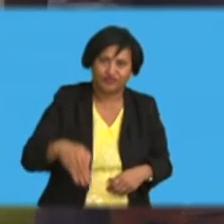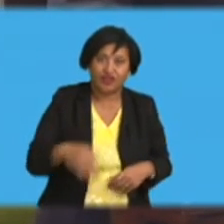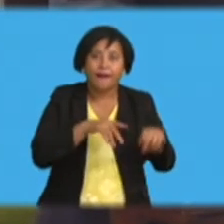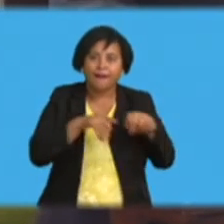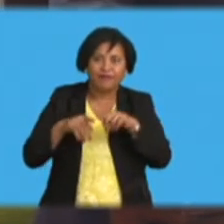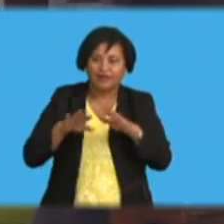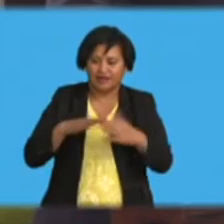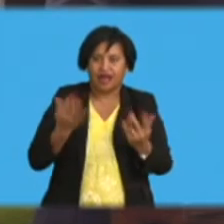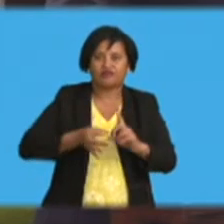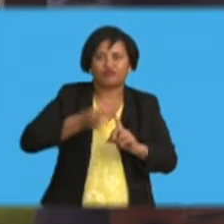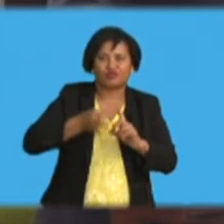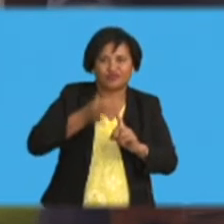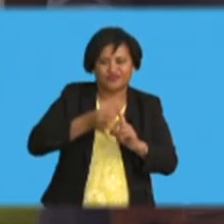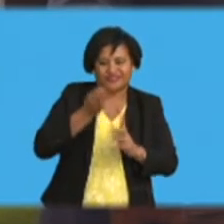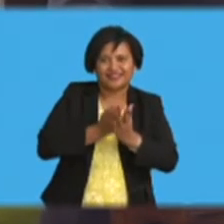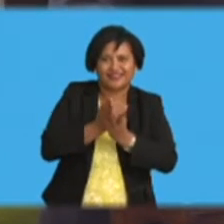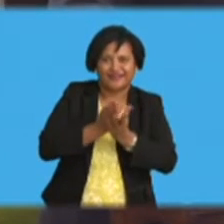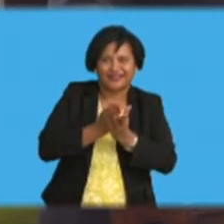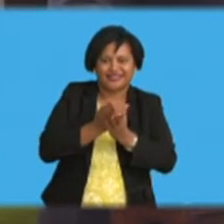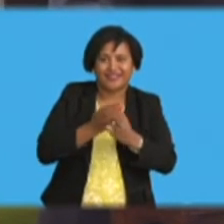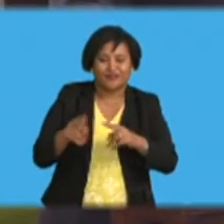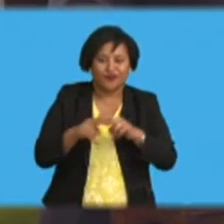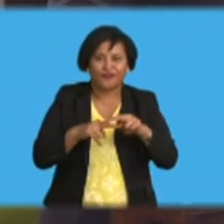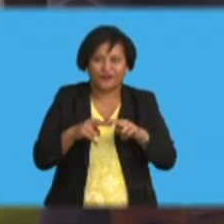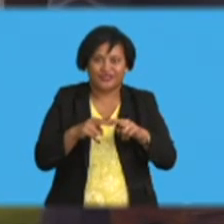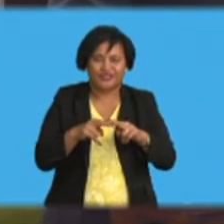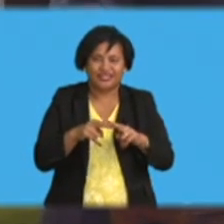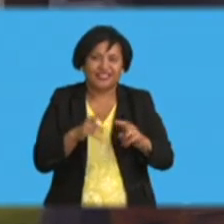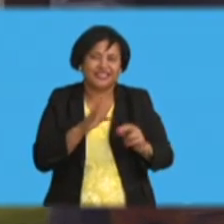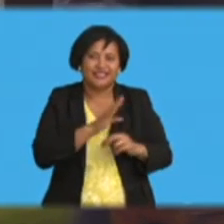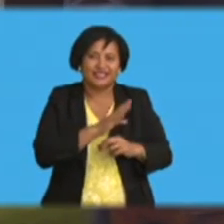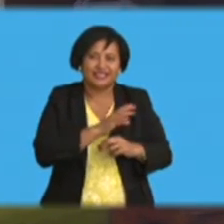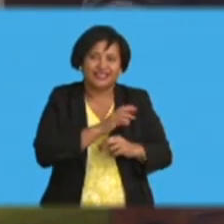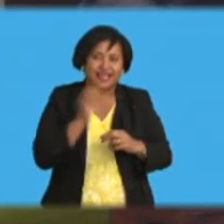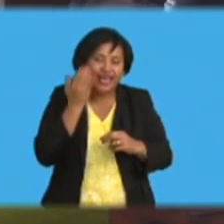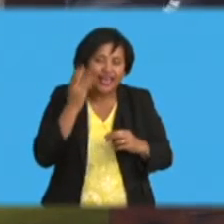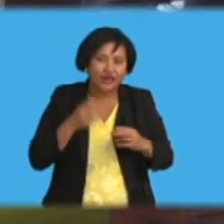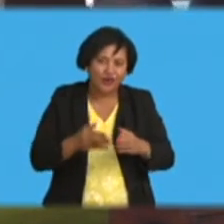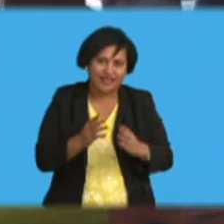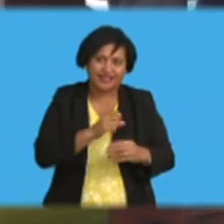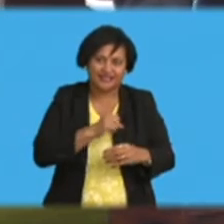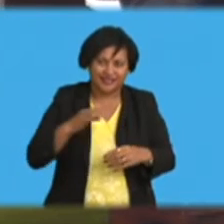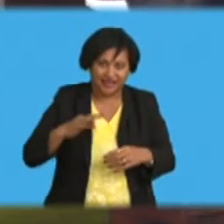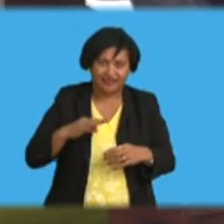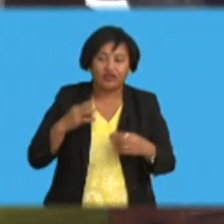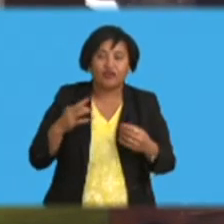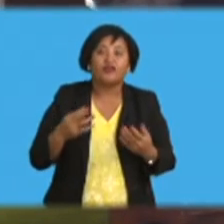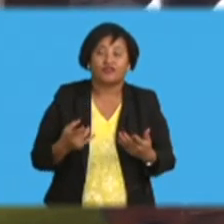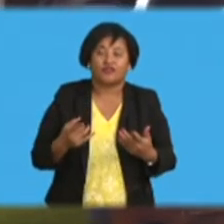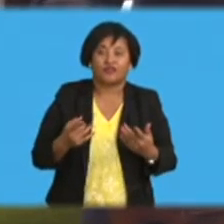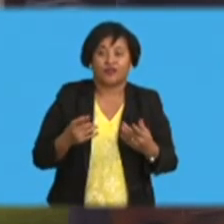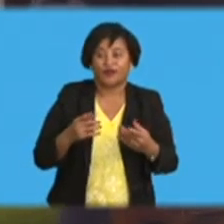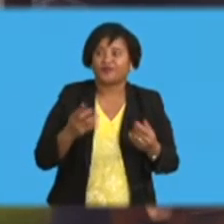by 22%, while Fiji Link increased guest compliments by 74%. The overall Net Promoter Score, a measure of overall